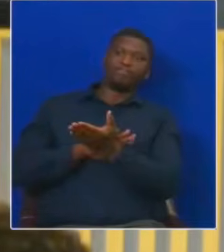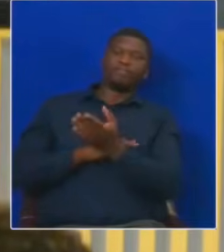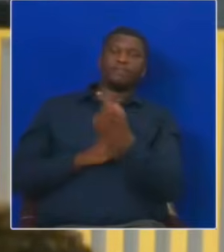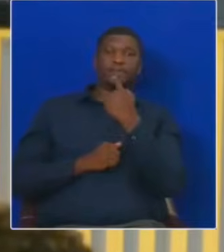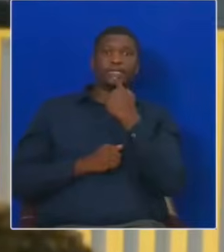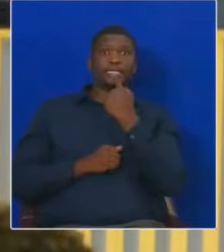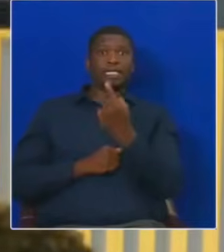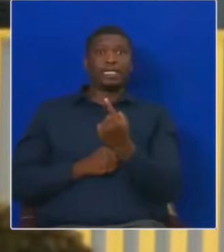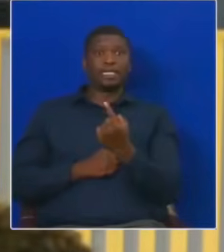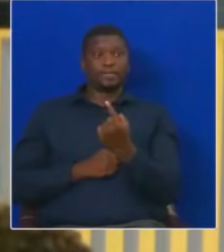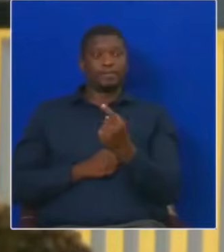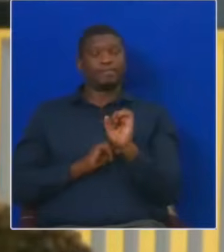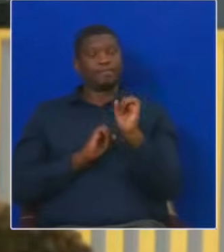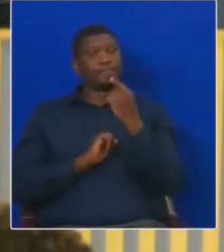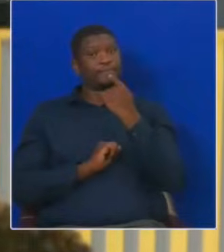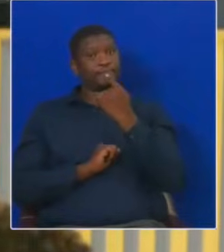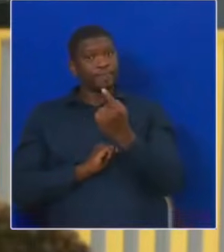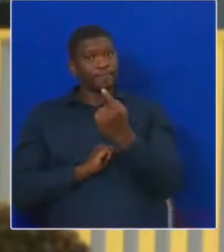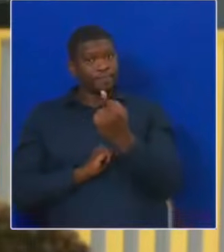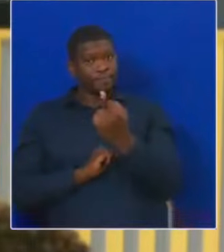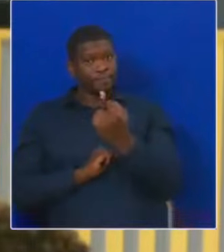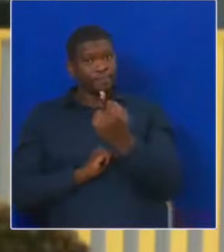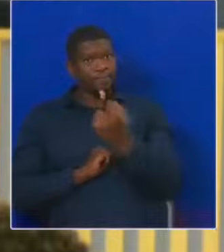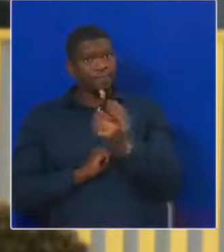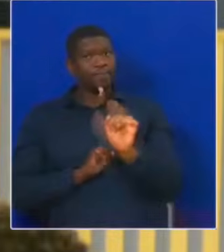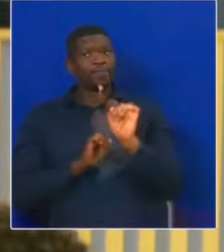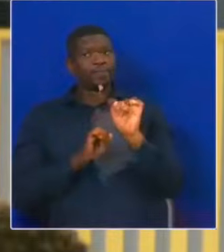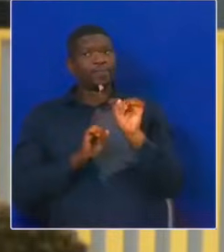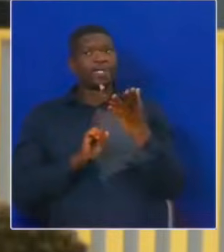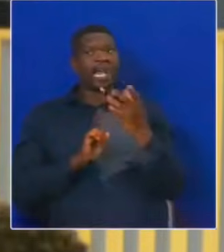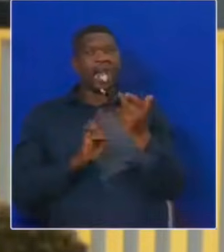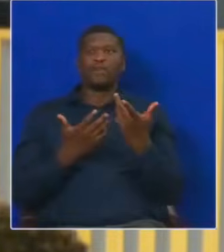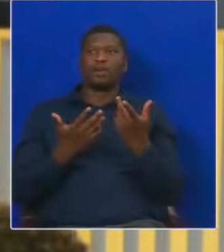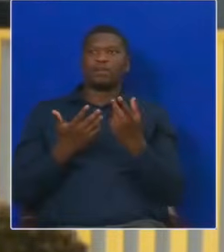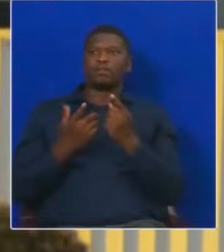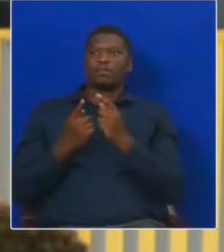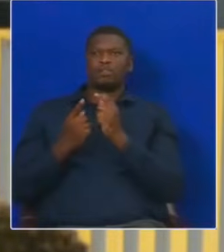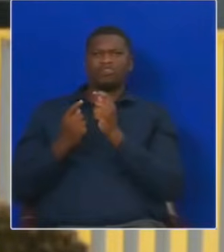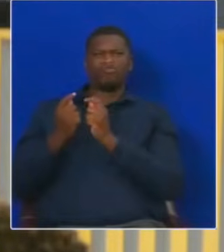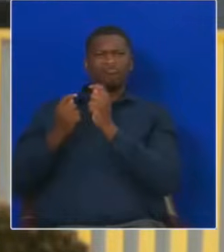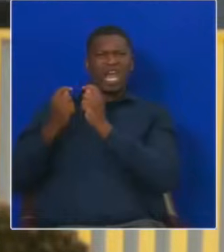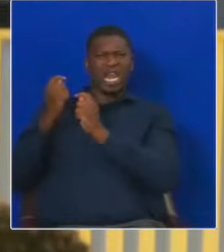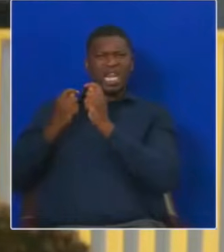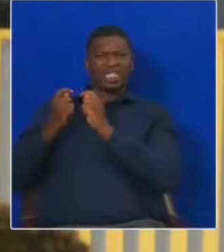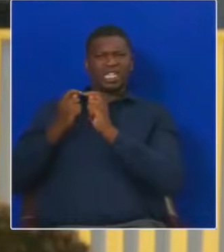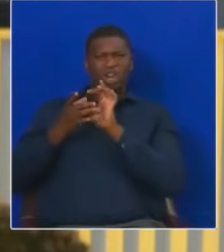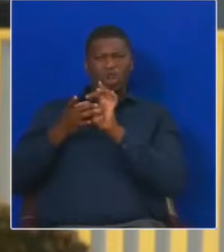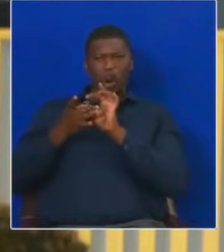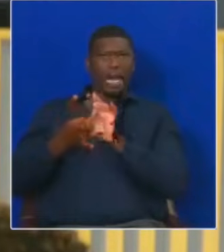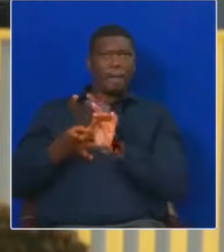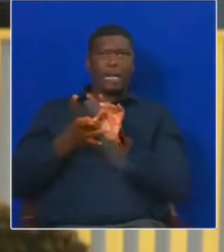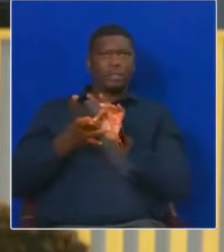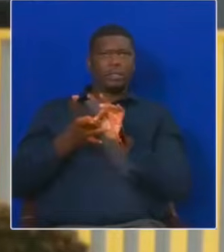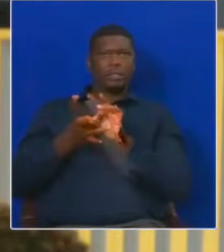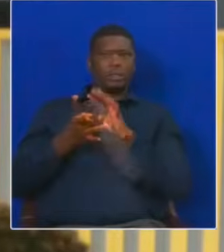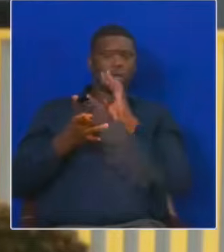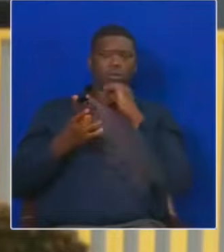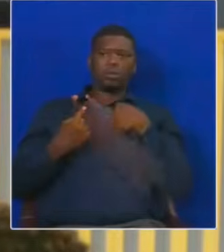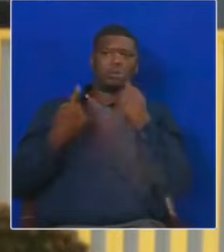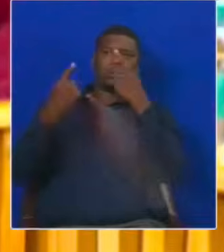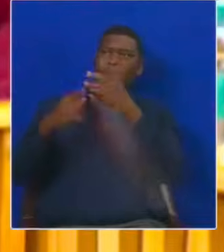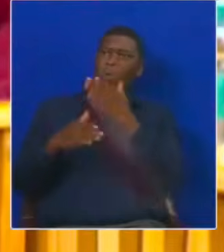had traditional commitments that he will not be reporting to work for some